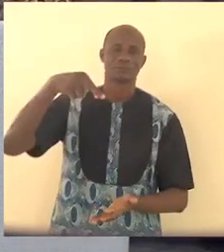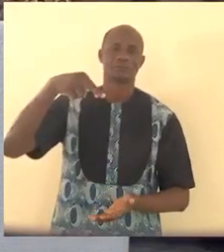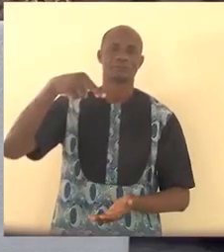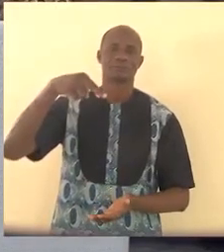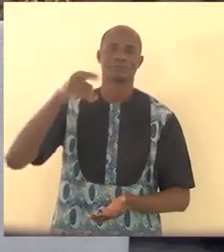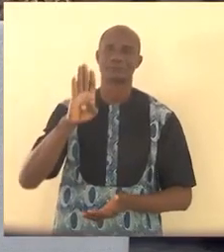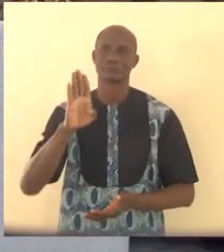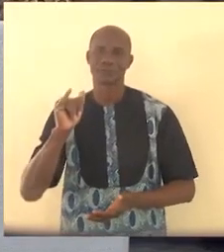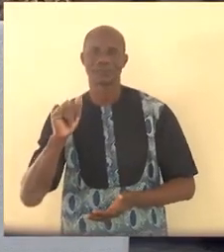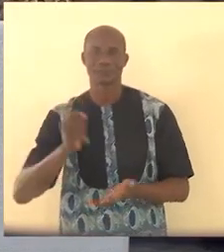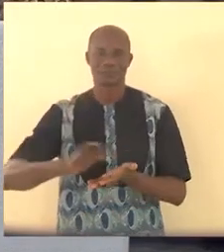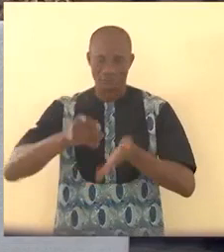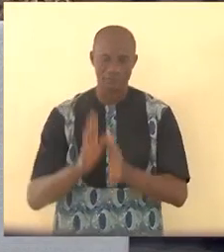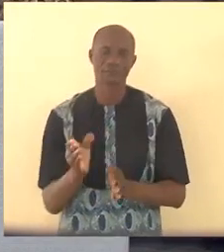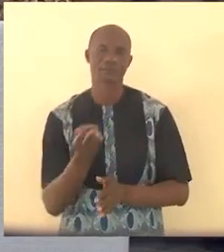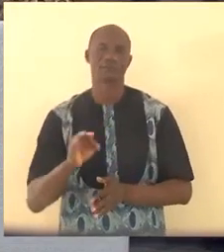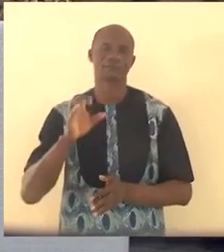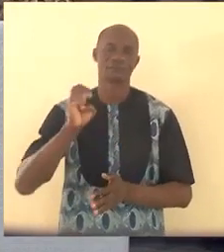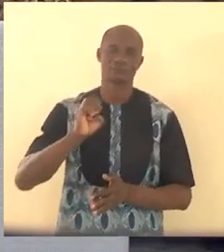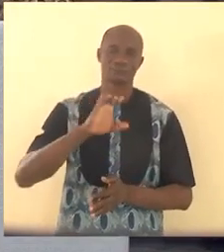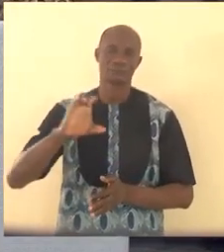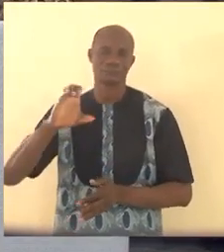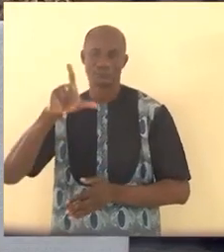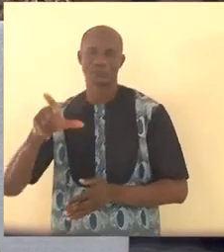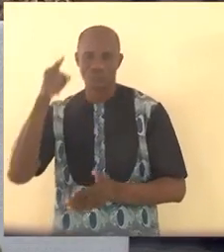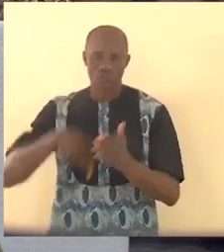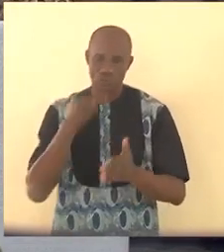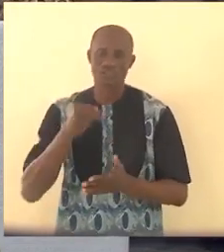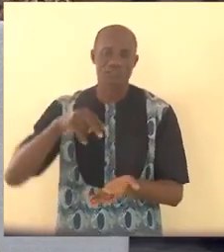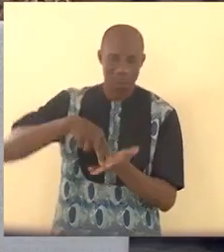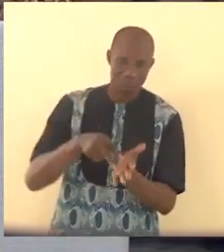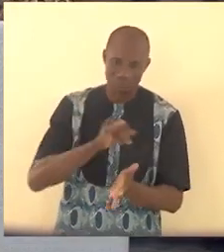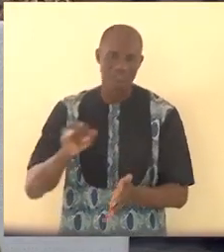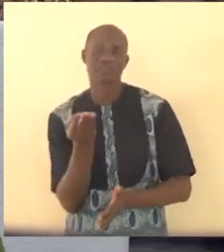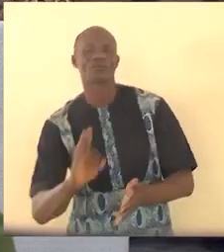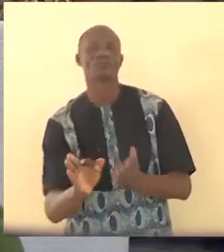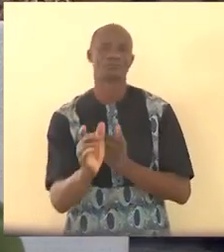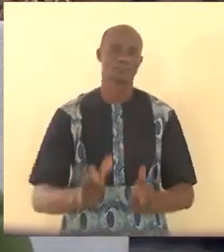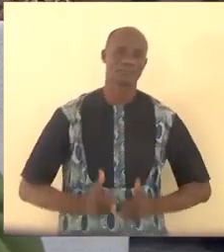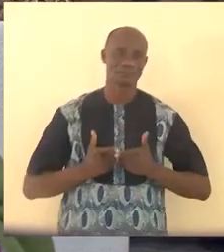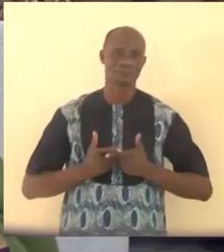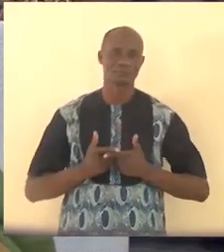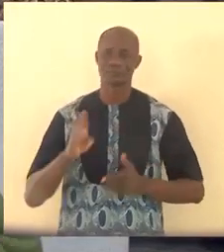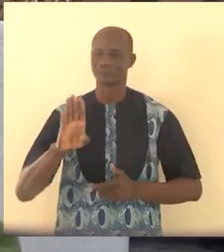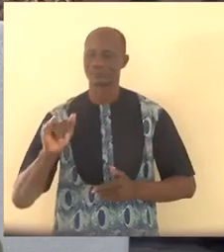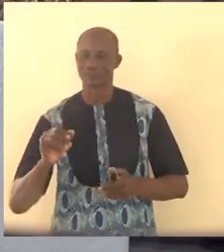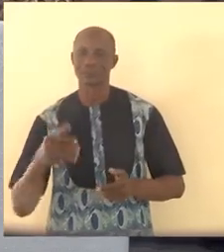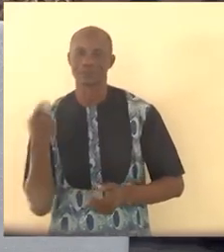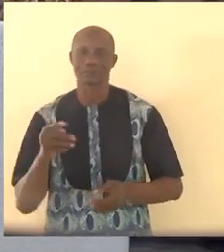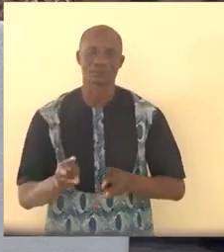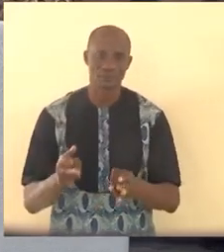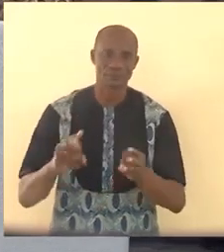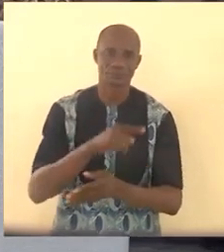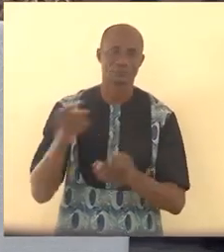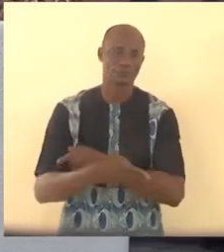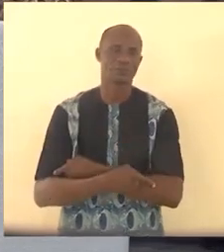raised by the author of Ecclesiastes is, what is the purpose of life? By the way, today is one of those few